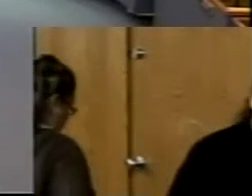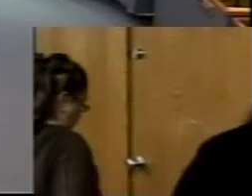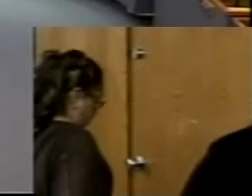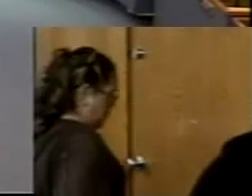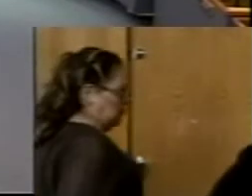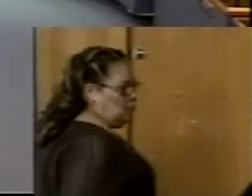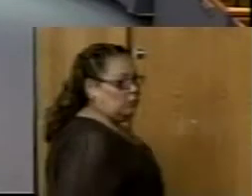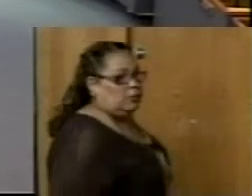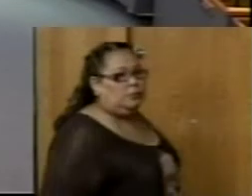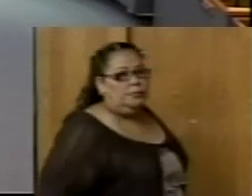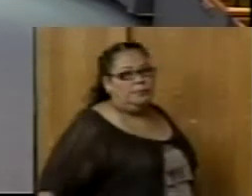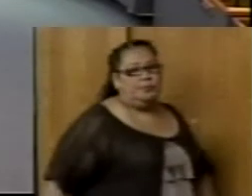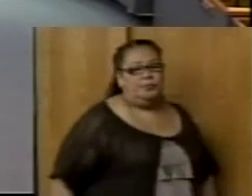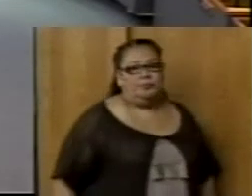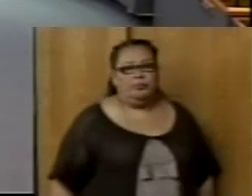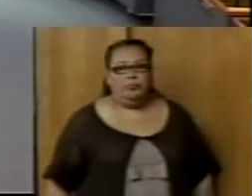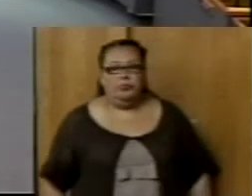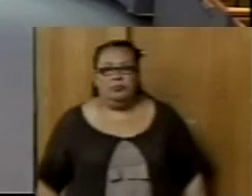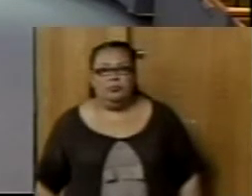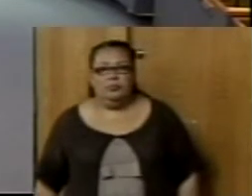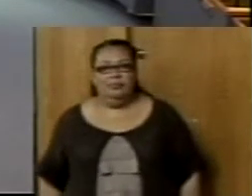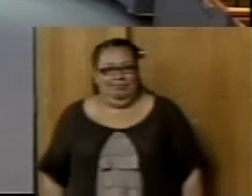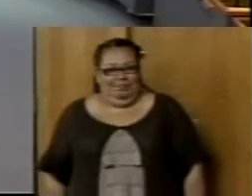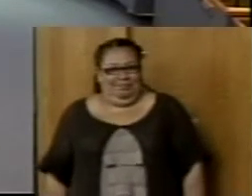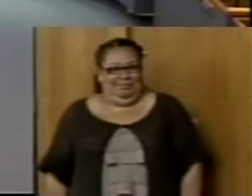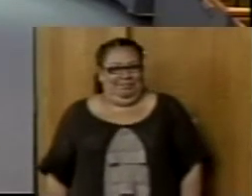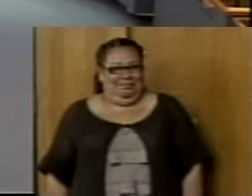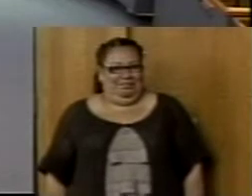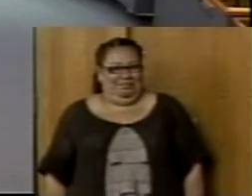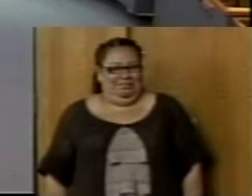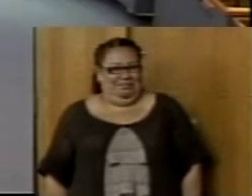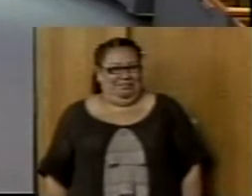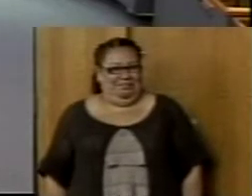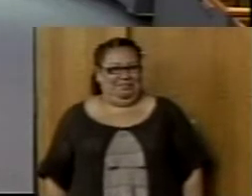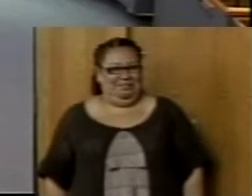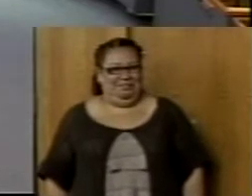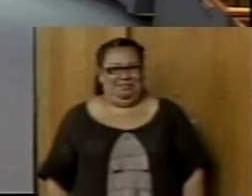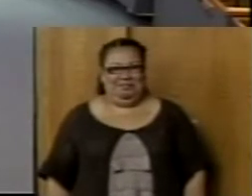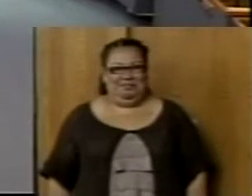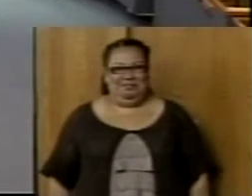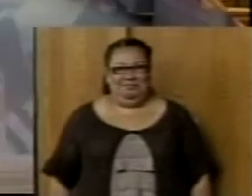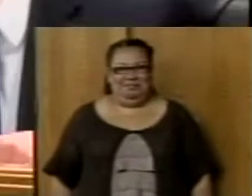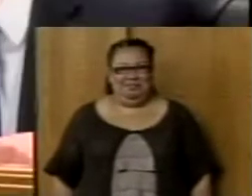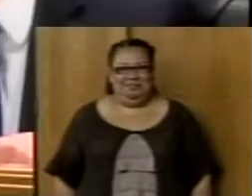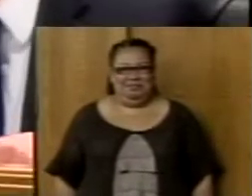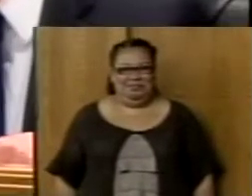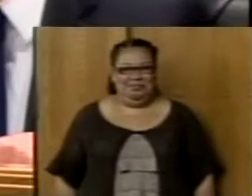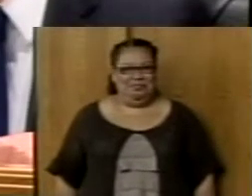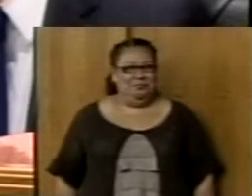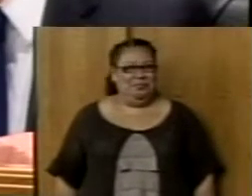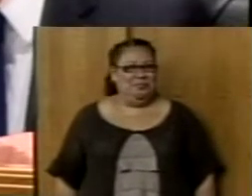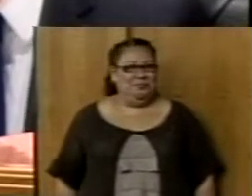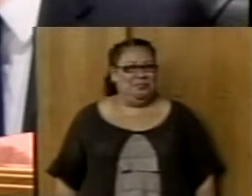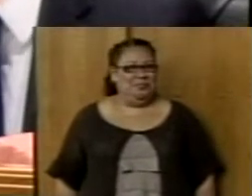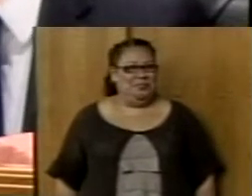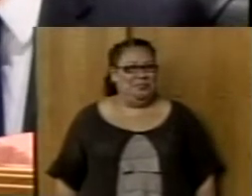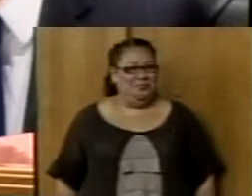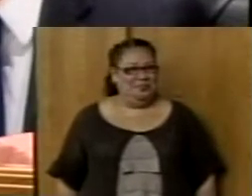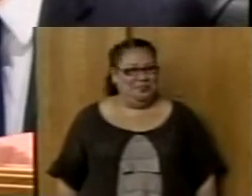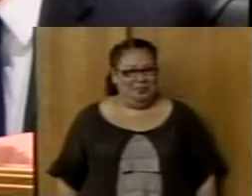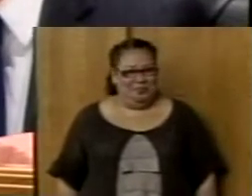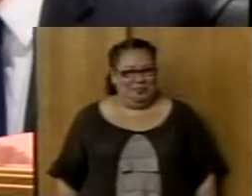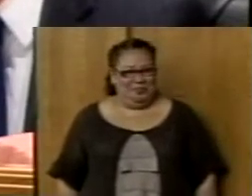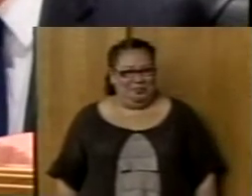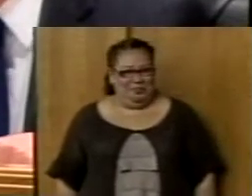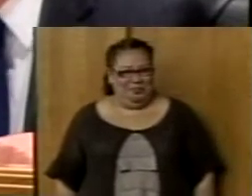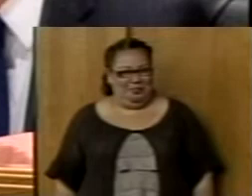Right. We'll take a short break, no more than 5 minutes, to allow for the setup. So with that said, board goes into